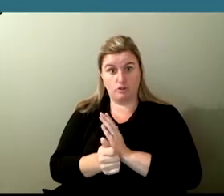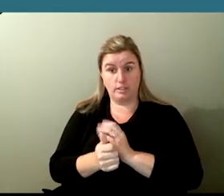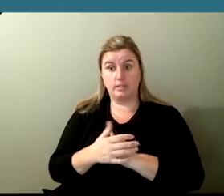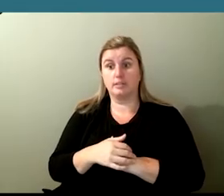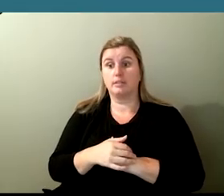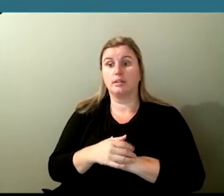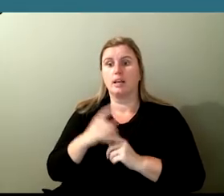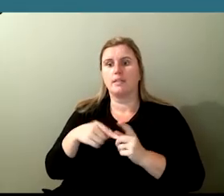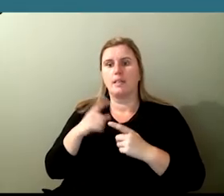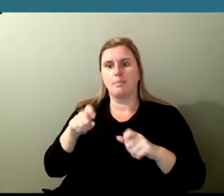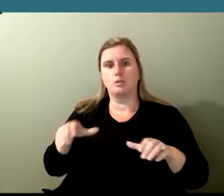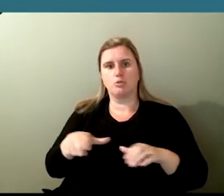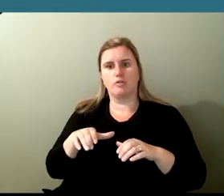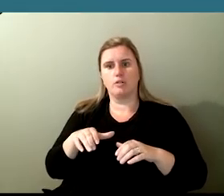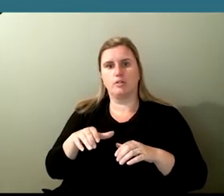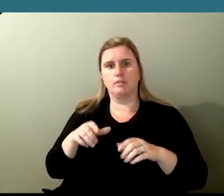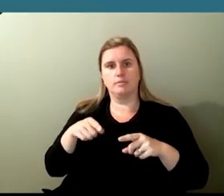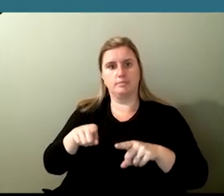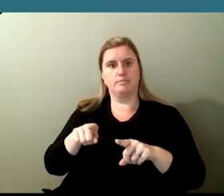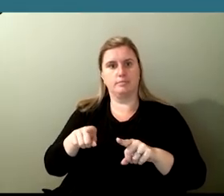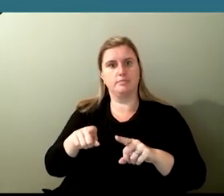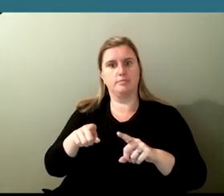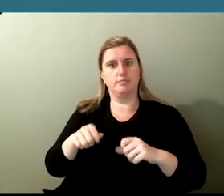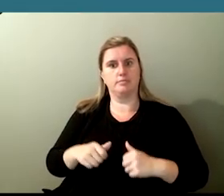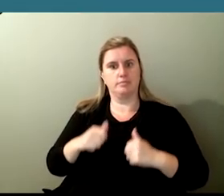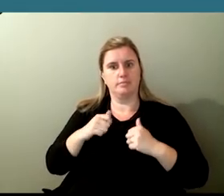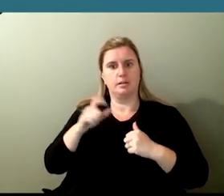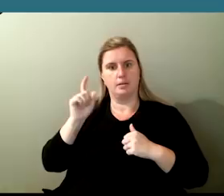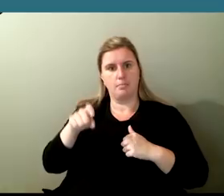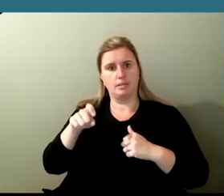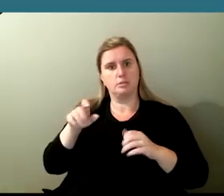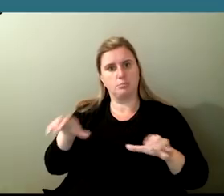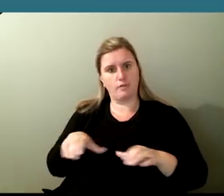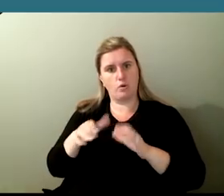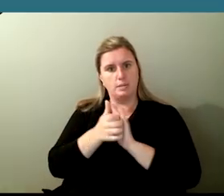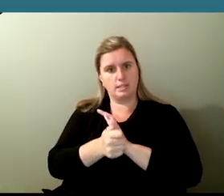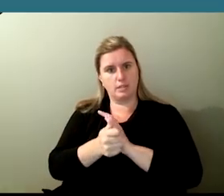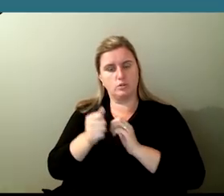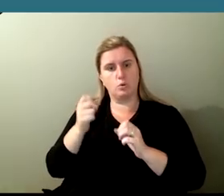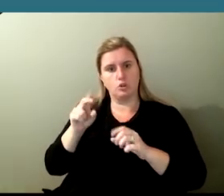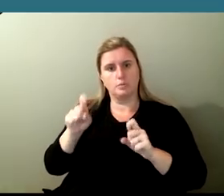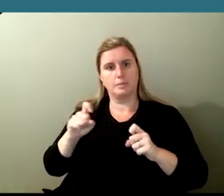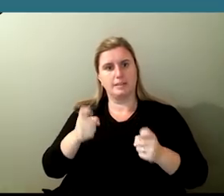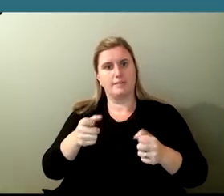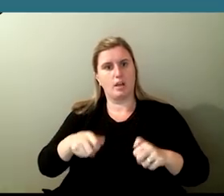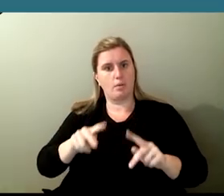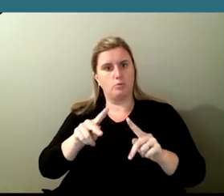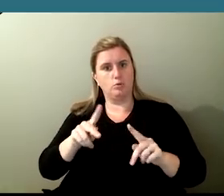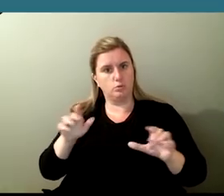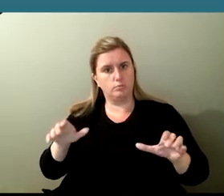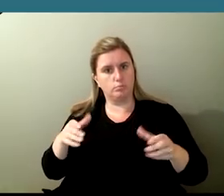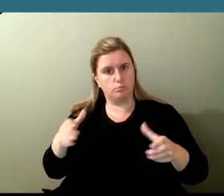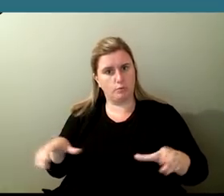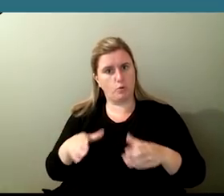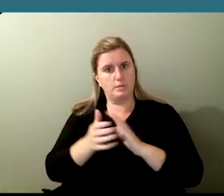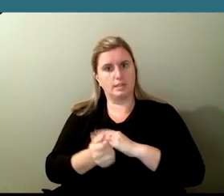then they must perform it in vivo. They must be able to perform the skill, or they should be given the opportunity to perform the skill